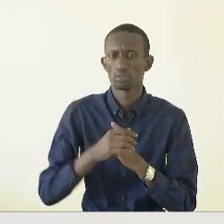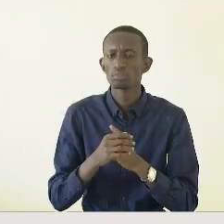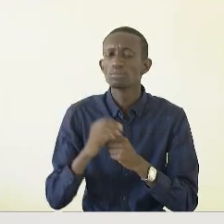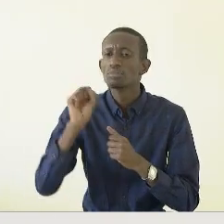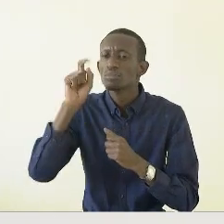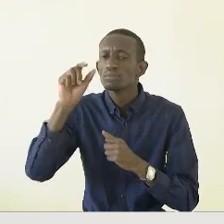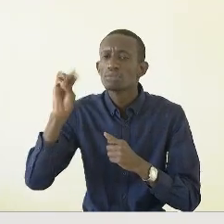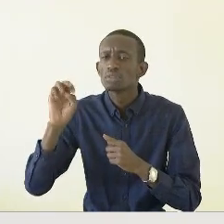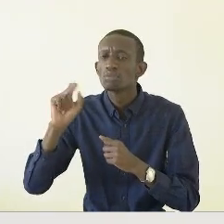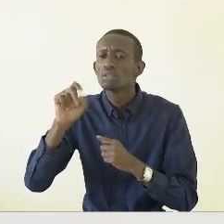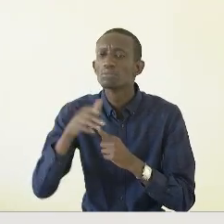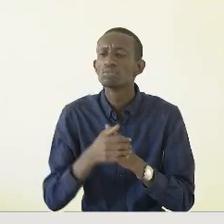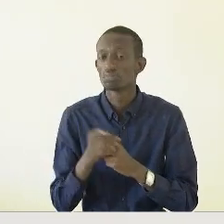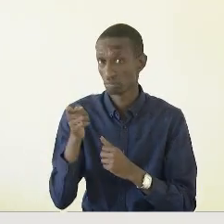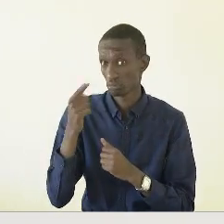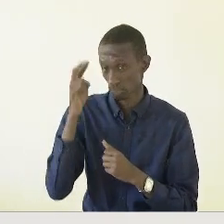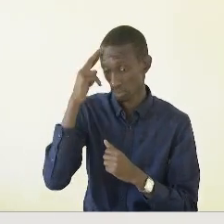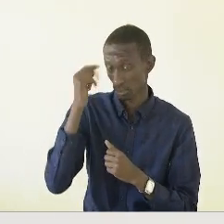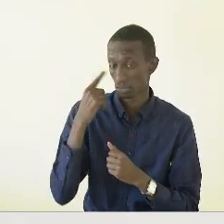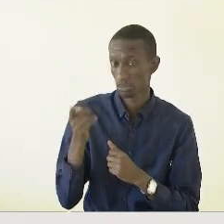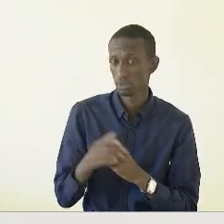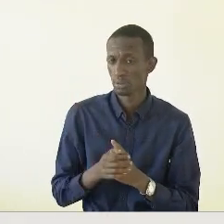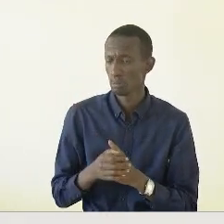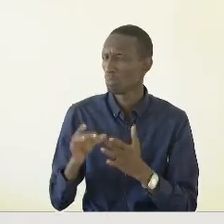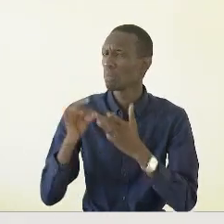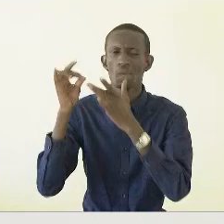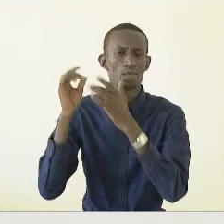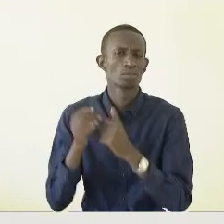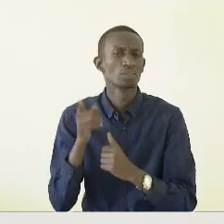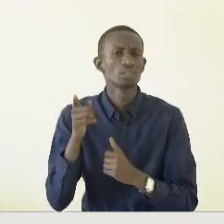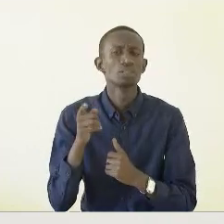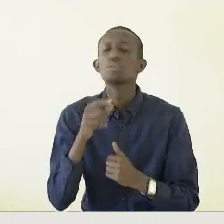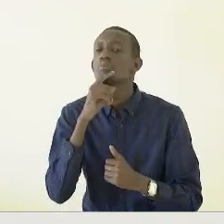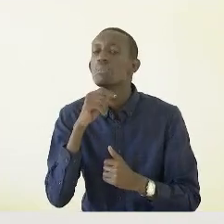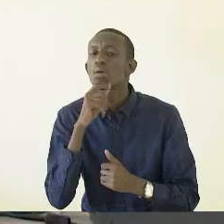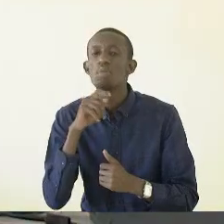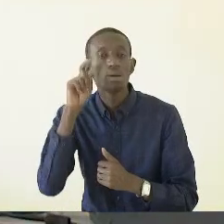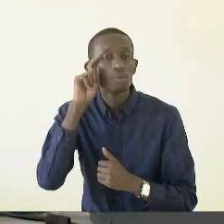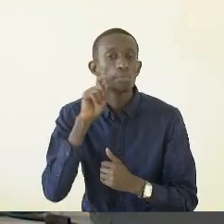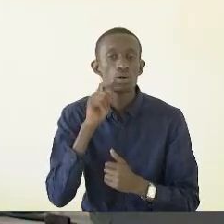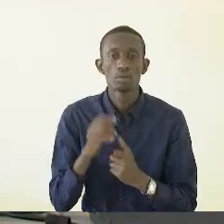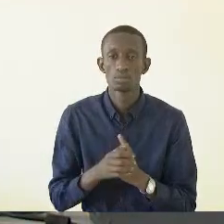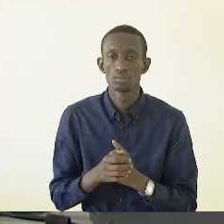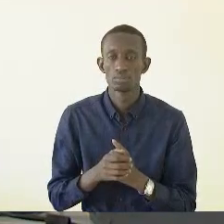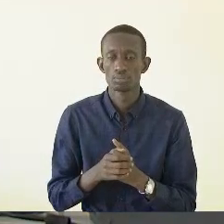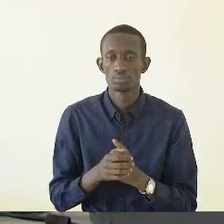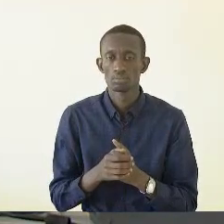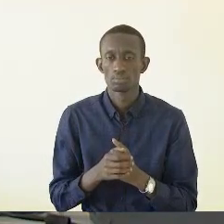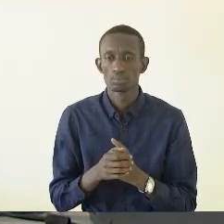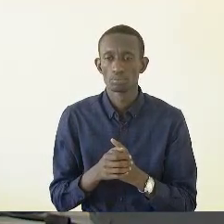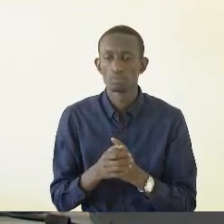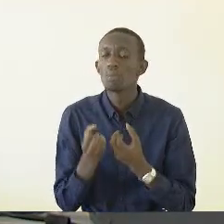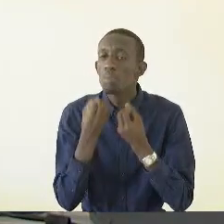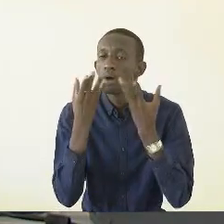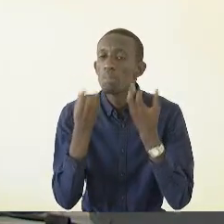we said it is excellent. It is the male part of the flower.